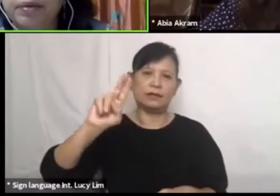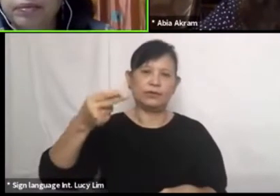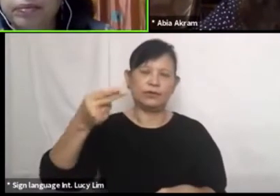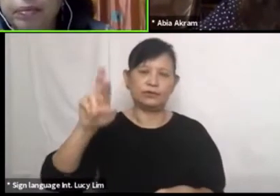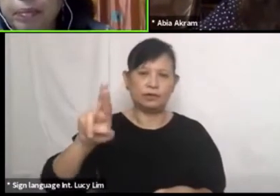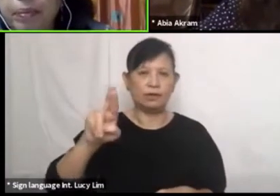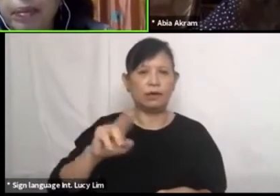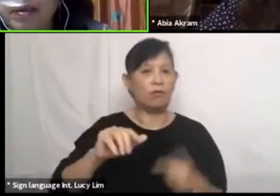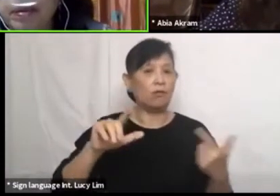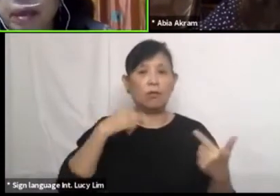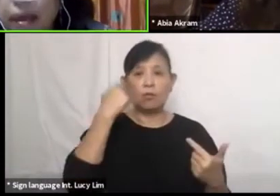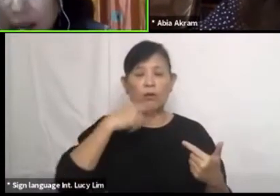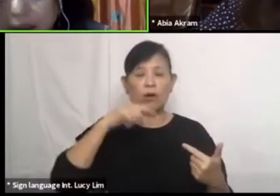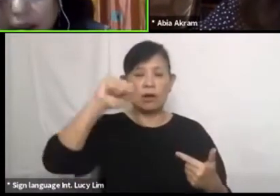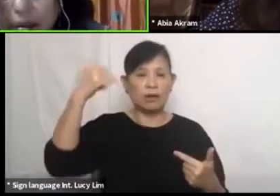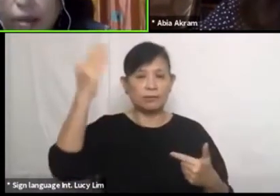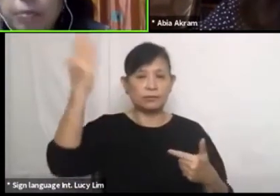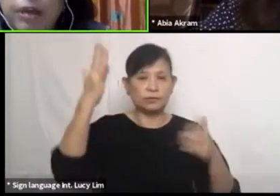to